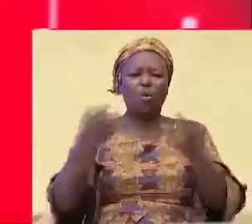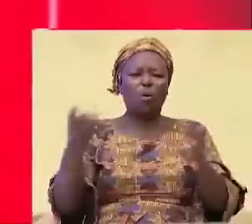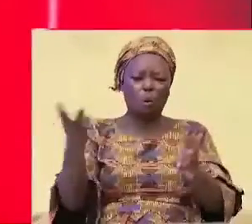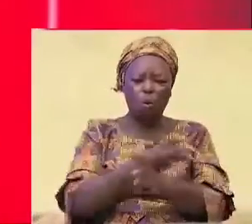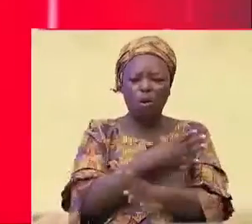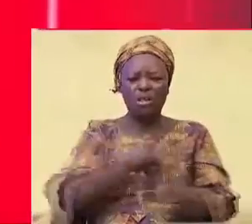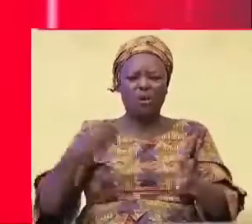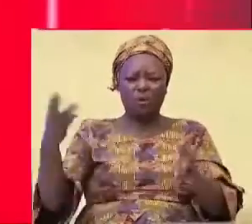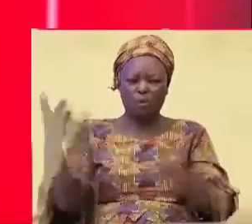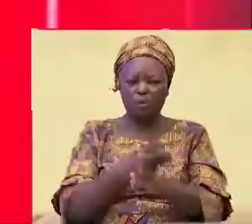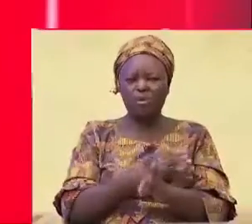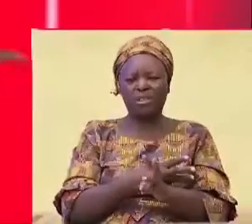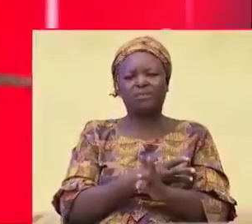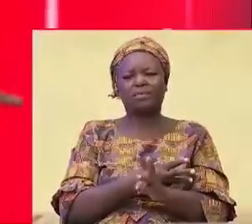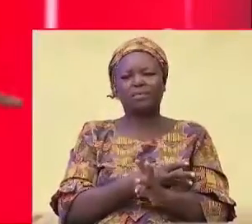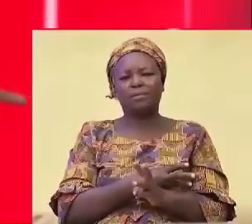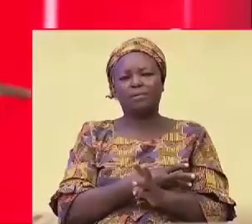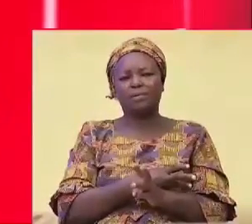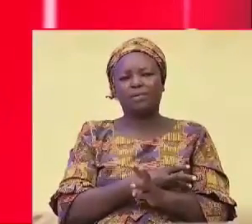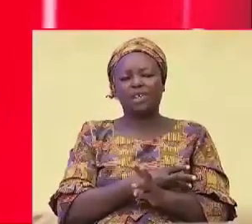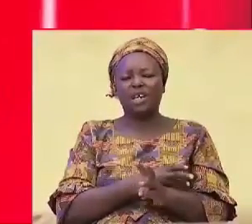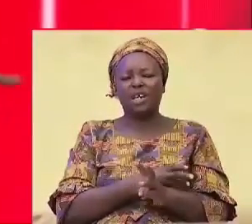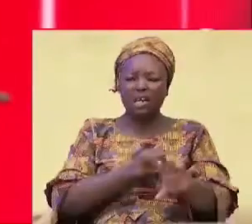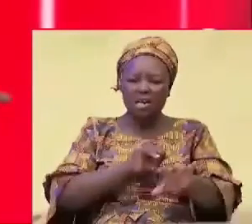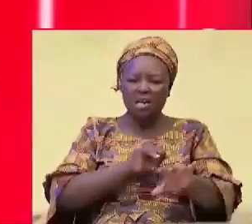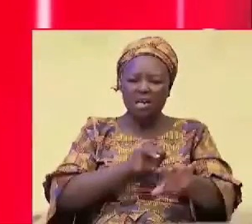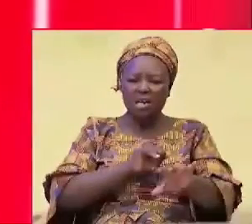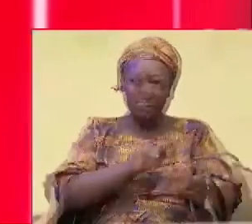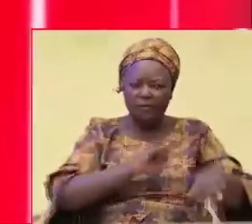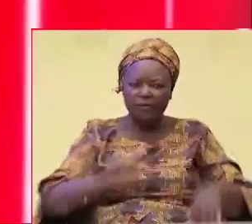seducers shall wax worse and worse,